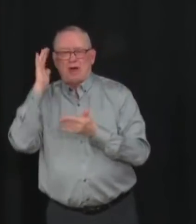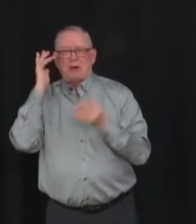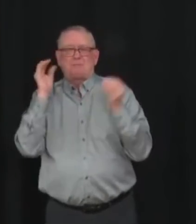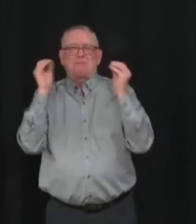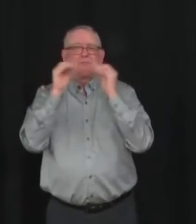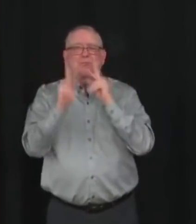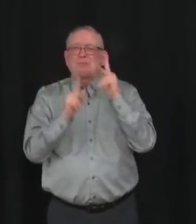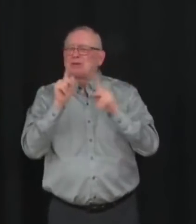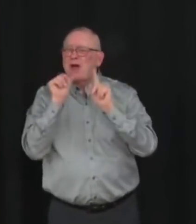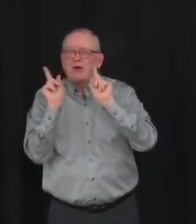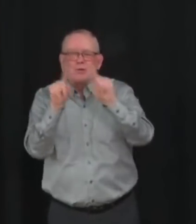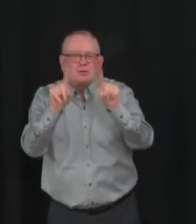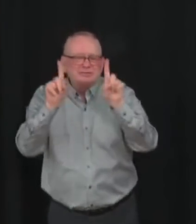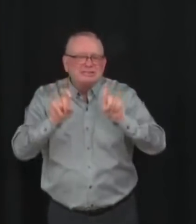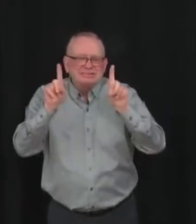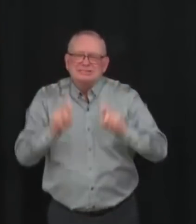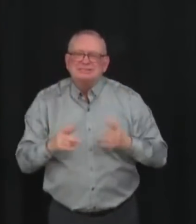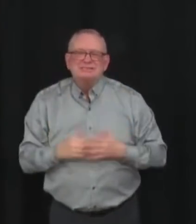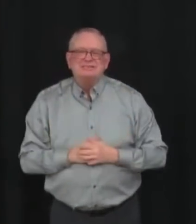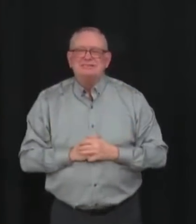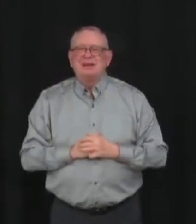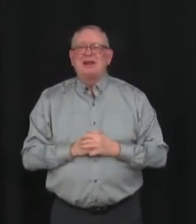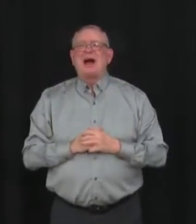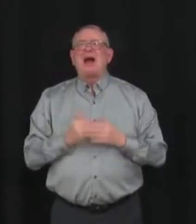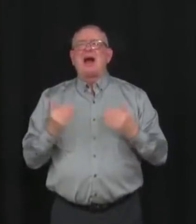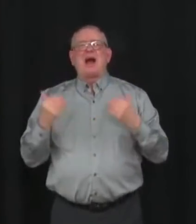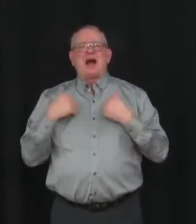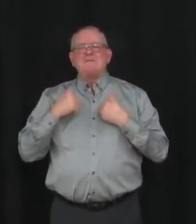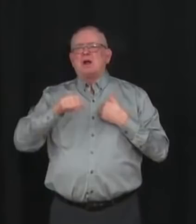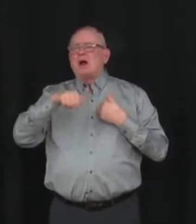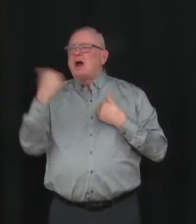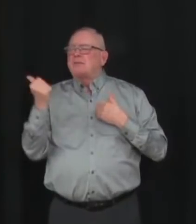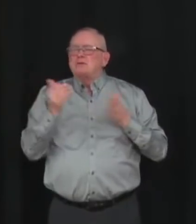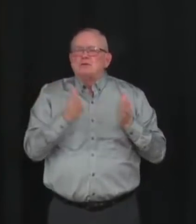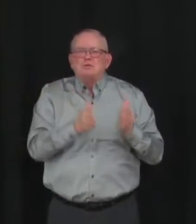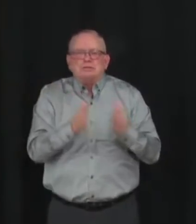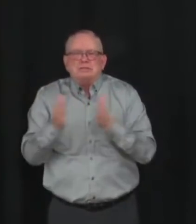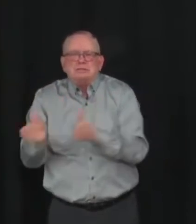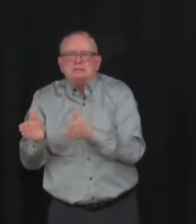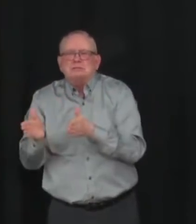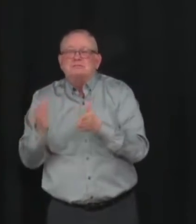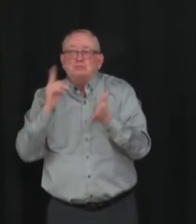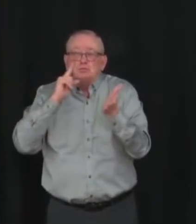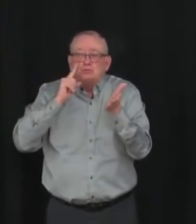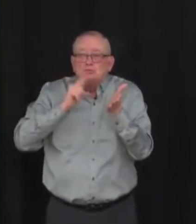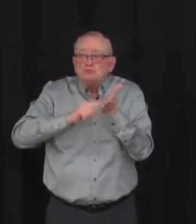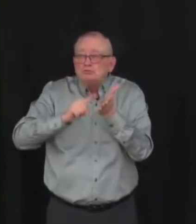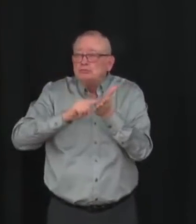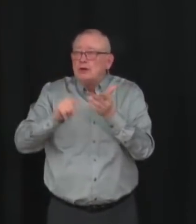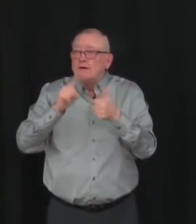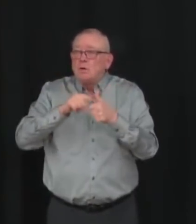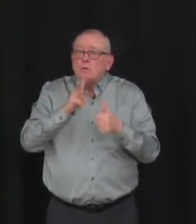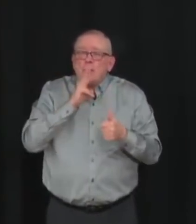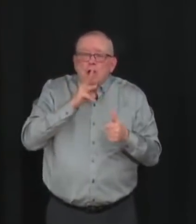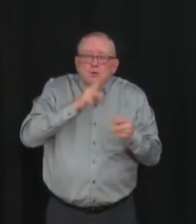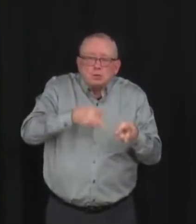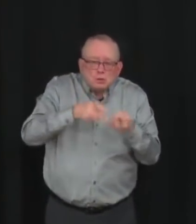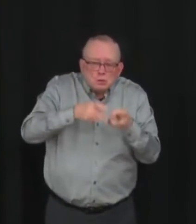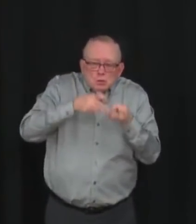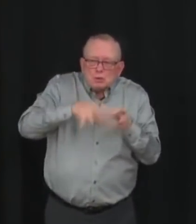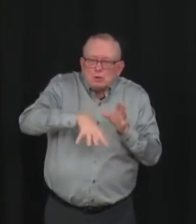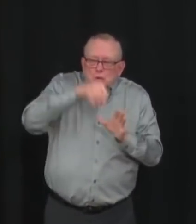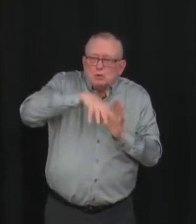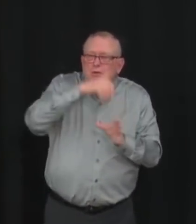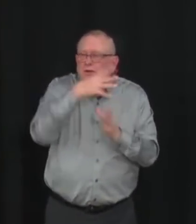of transmission, including leading indicators like wastewater surveillance and syndromic surveillance, and lagging indicators such